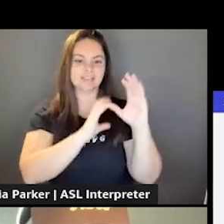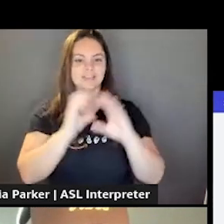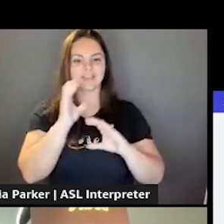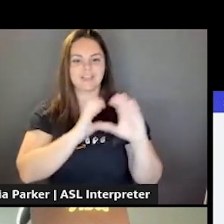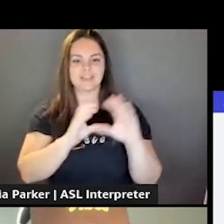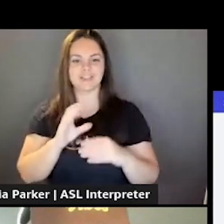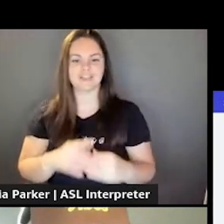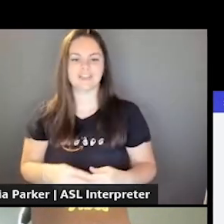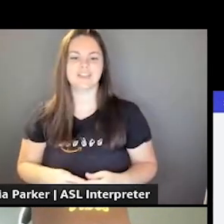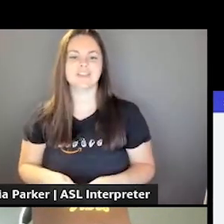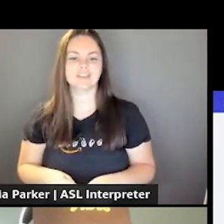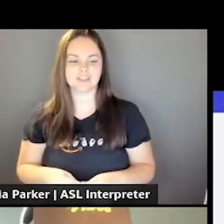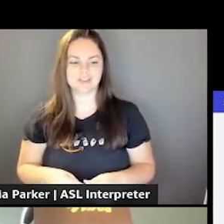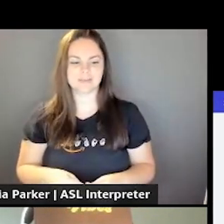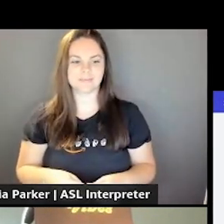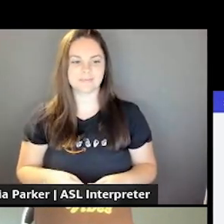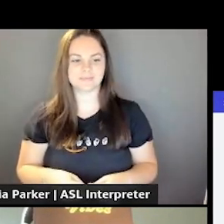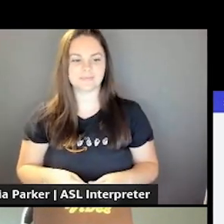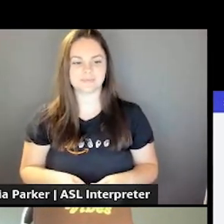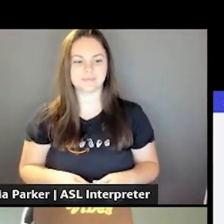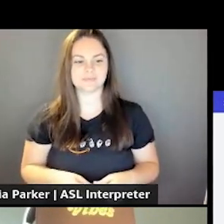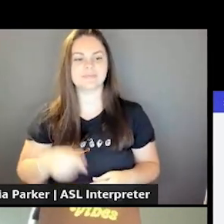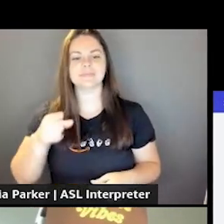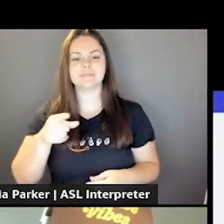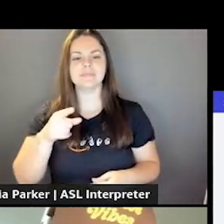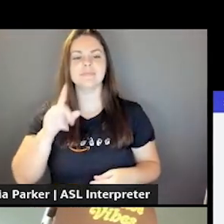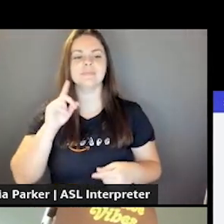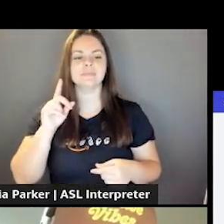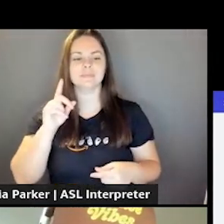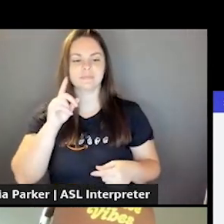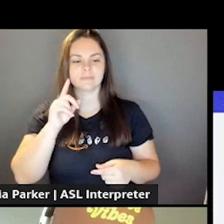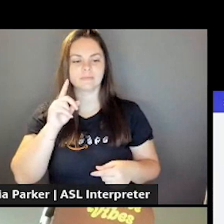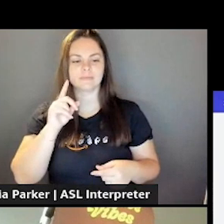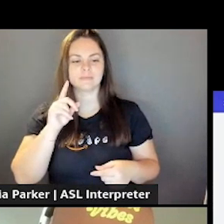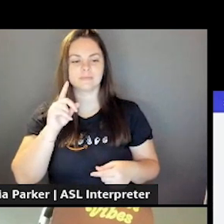this, I get this word search all set up for us.